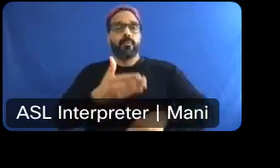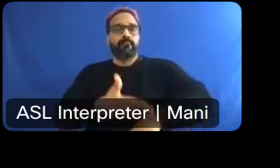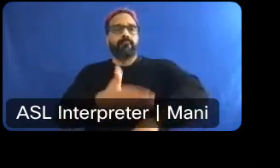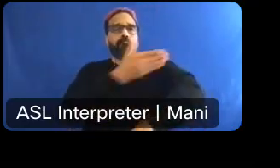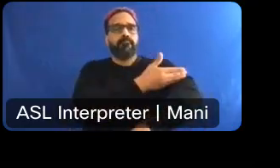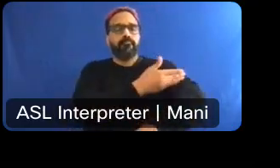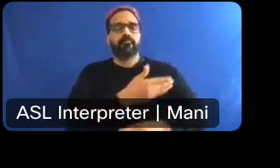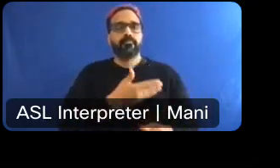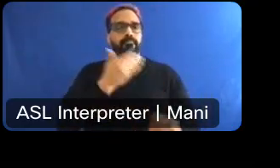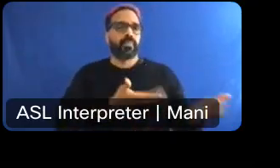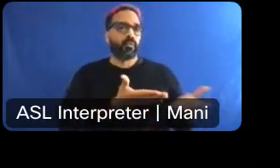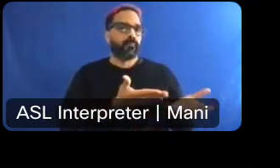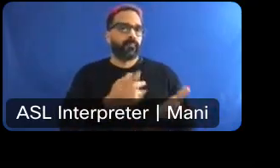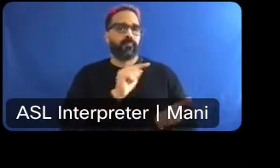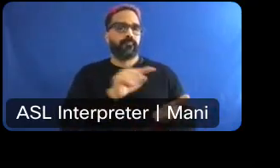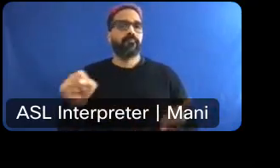have.